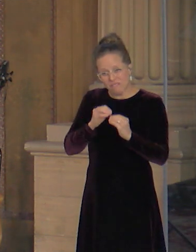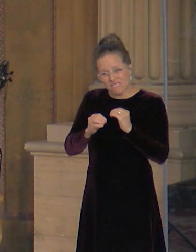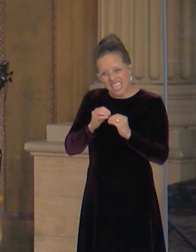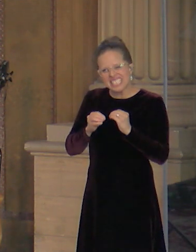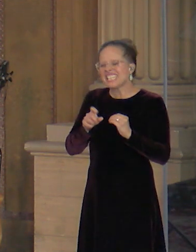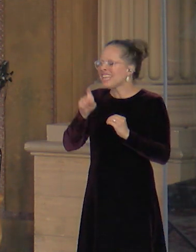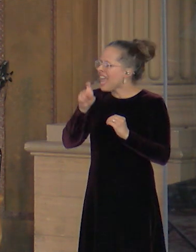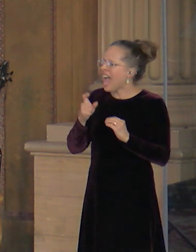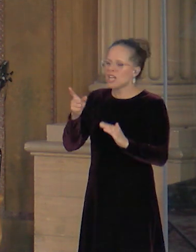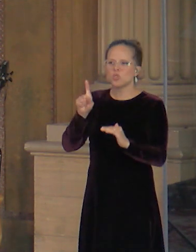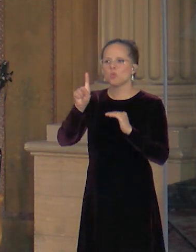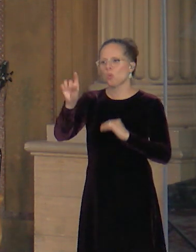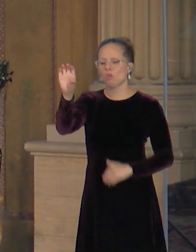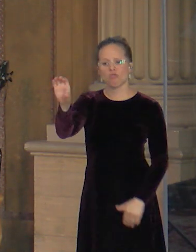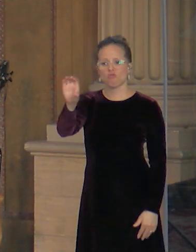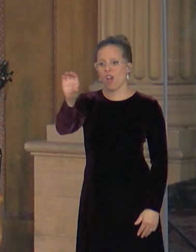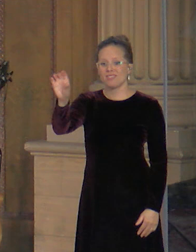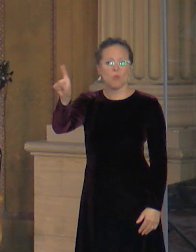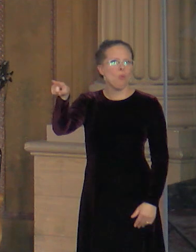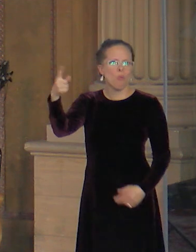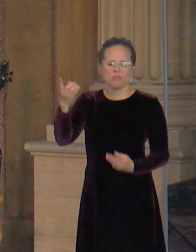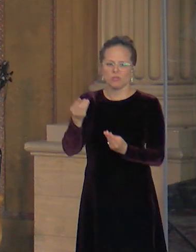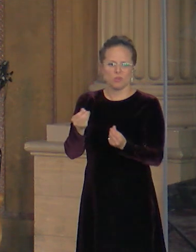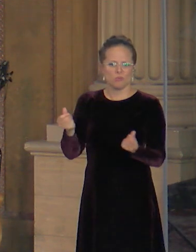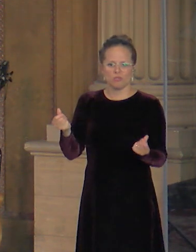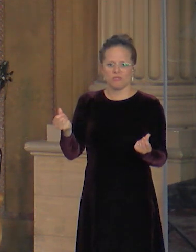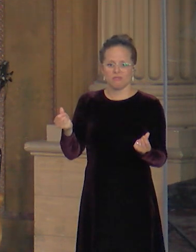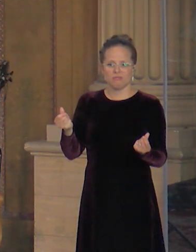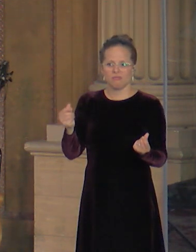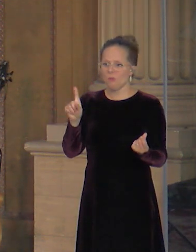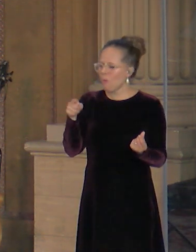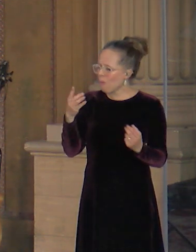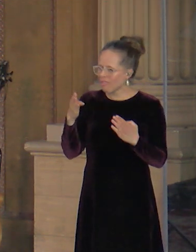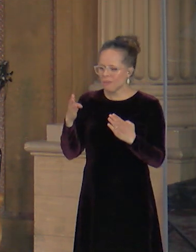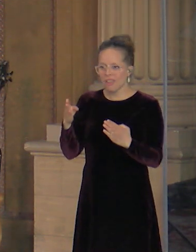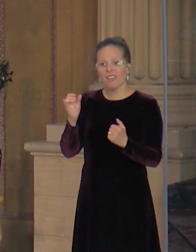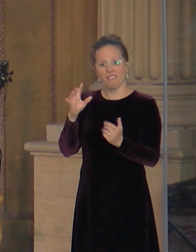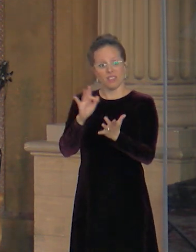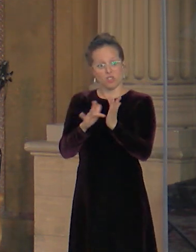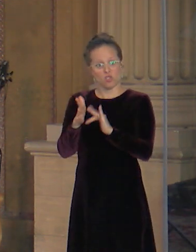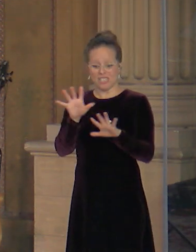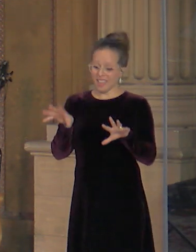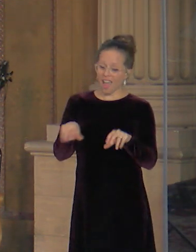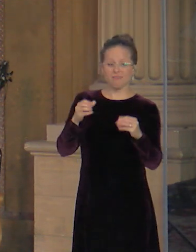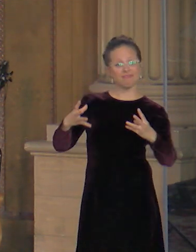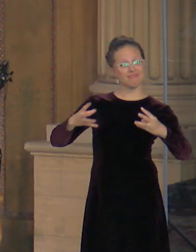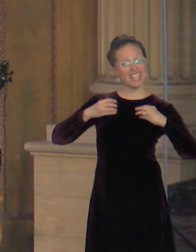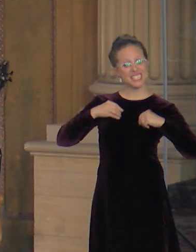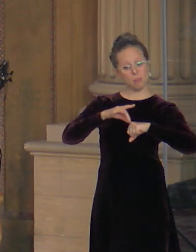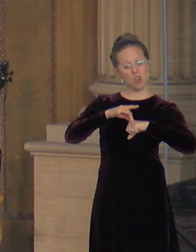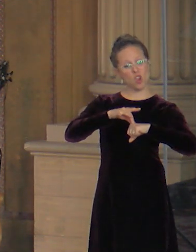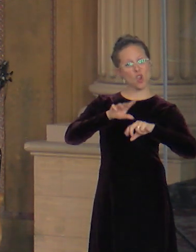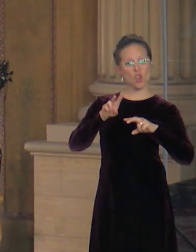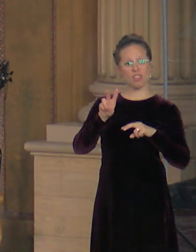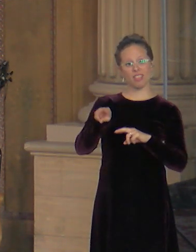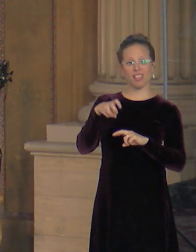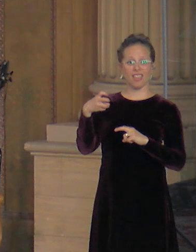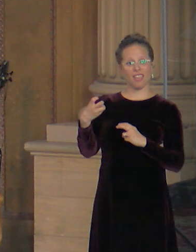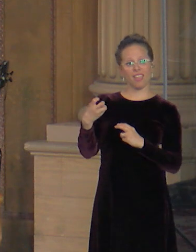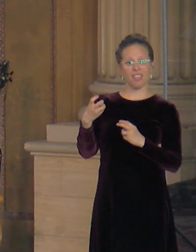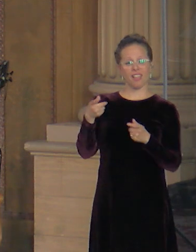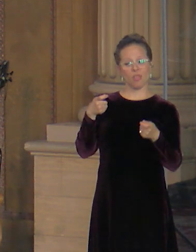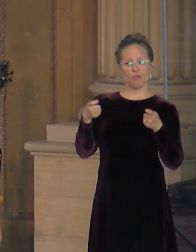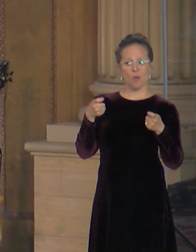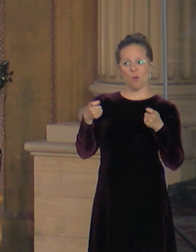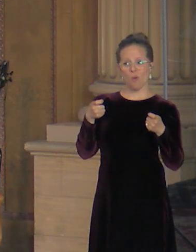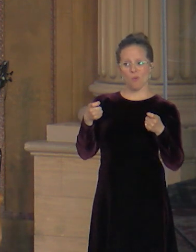that was the only solution and if Jesus seizes the throne now he'll rule from a throne over subjects who had